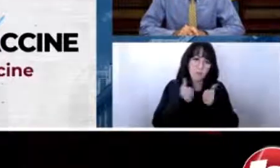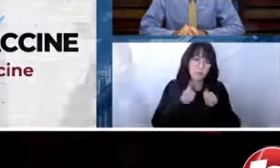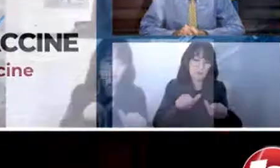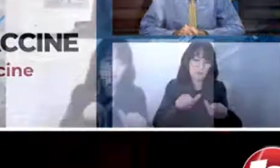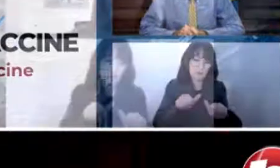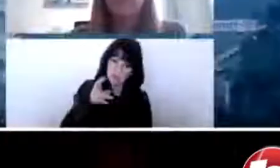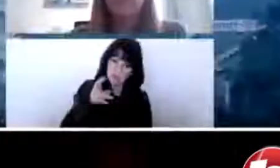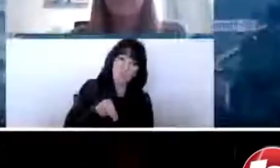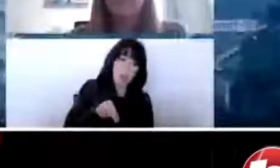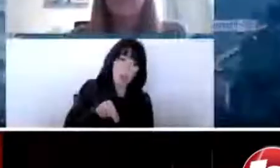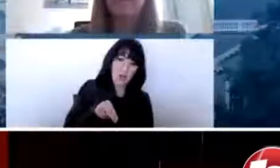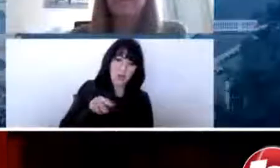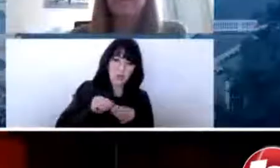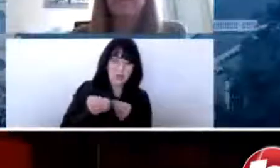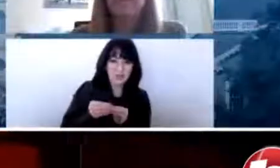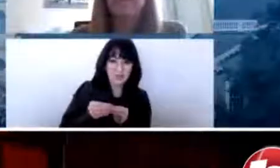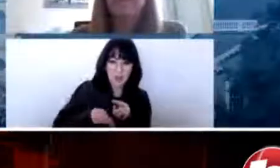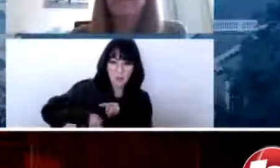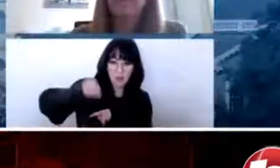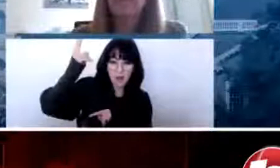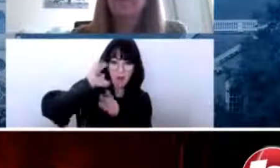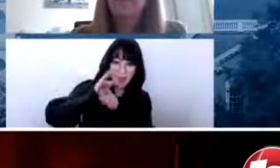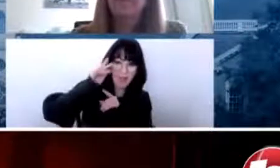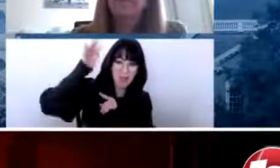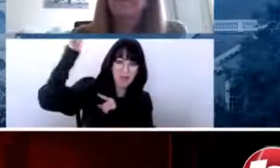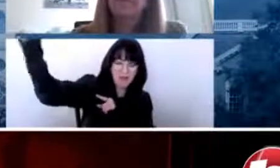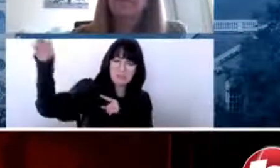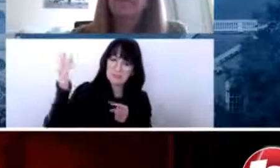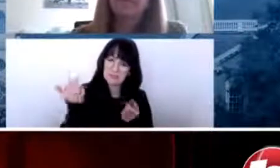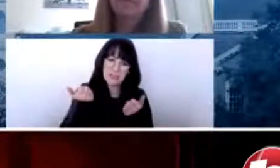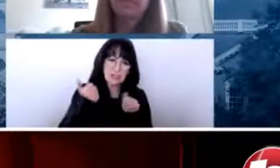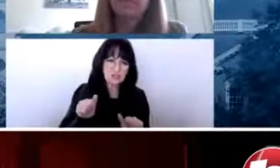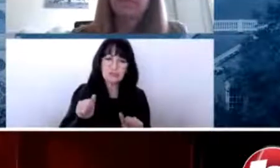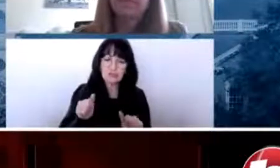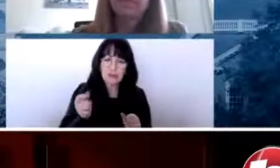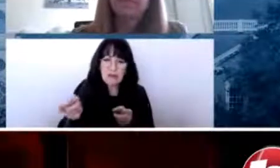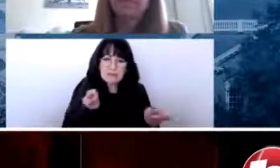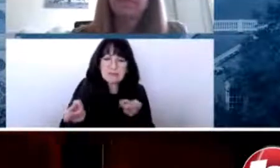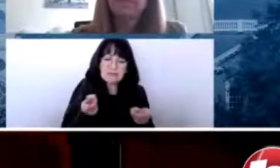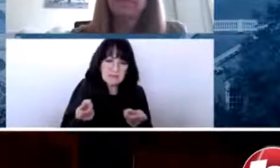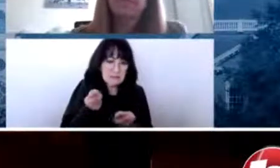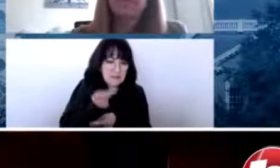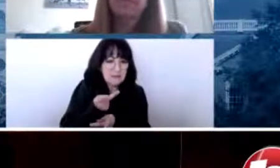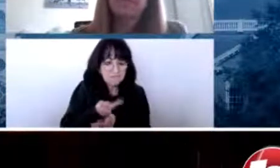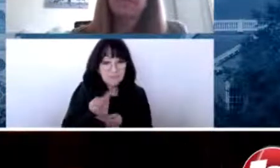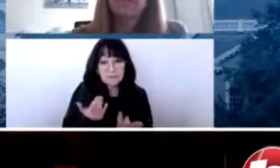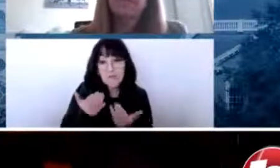surge. So we'll invite the press's questions. And